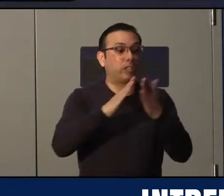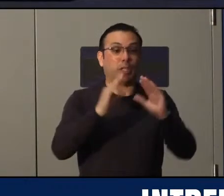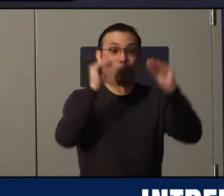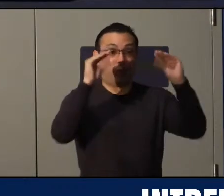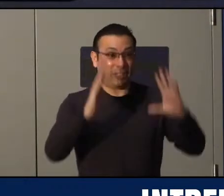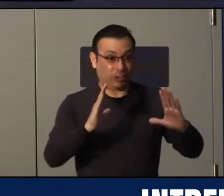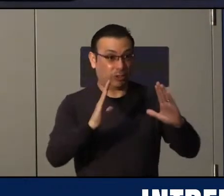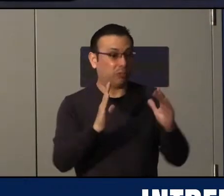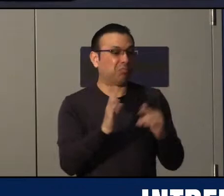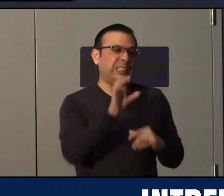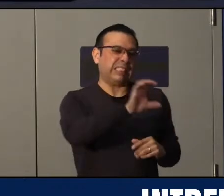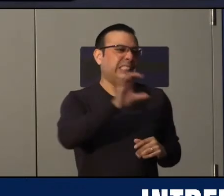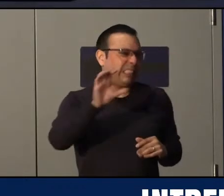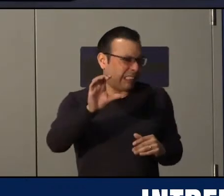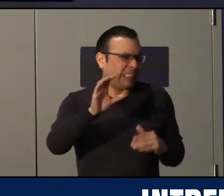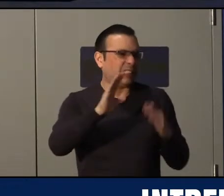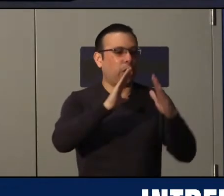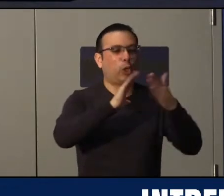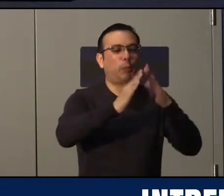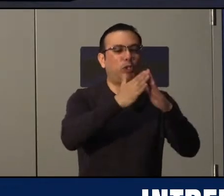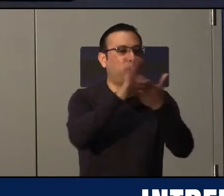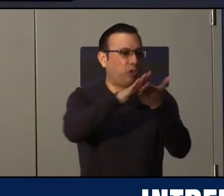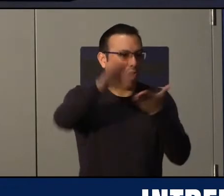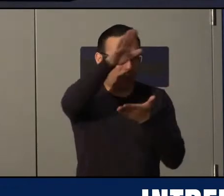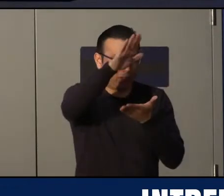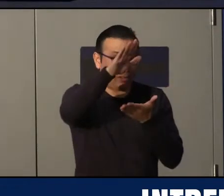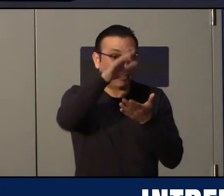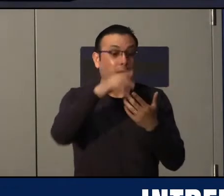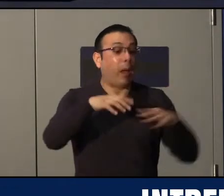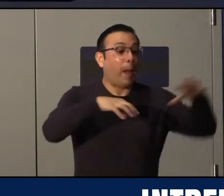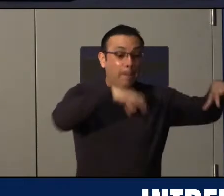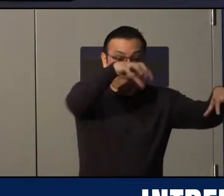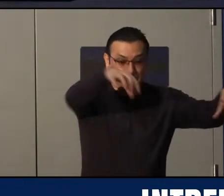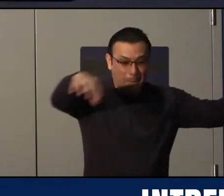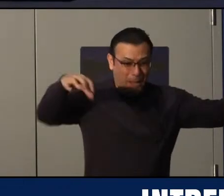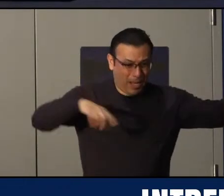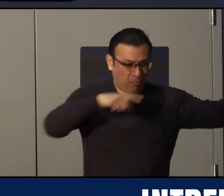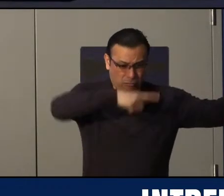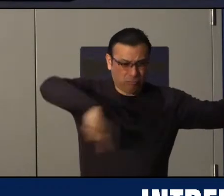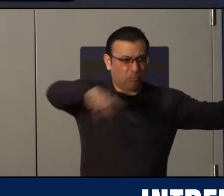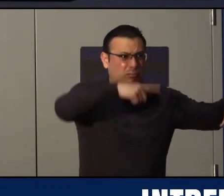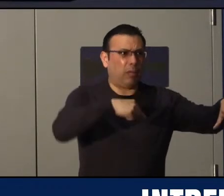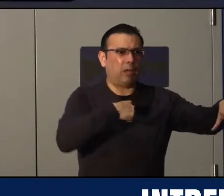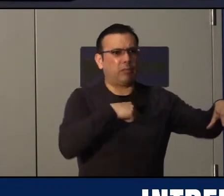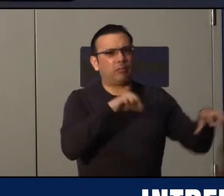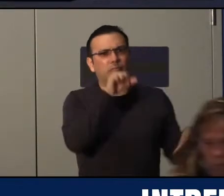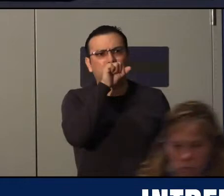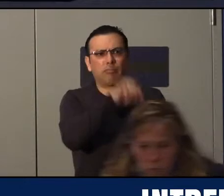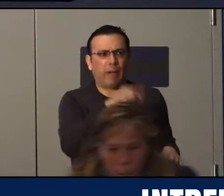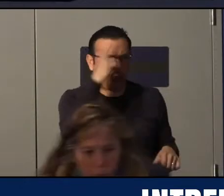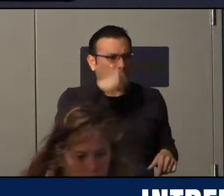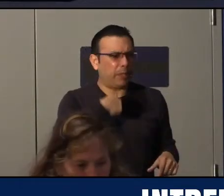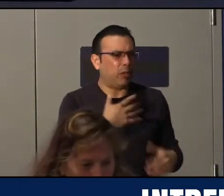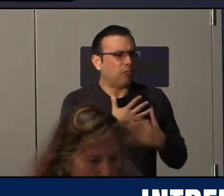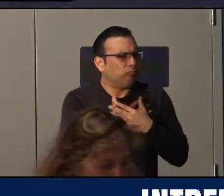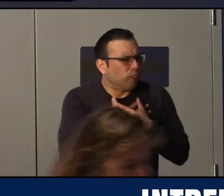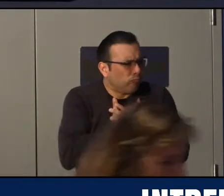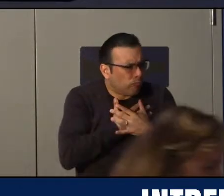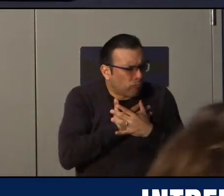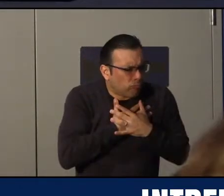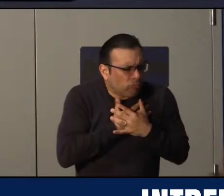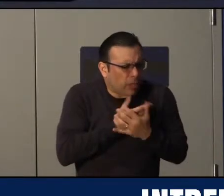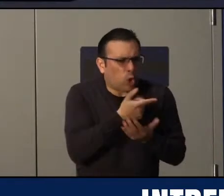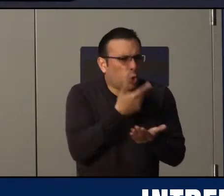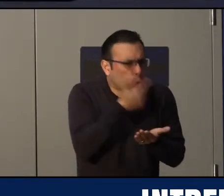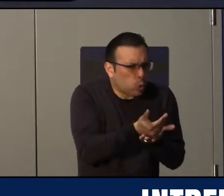college system is really near and dear to my heart and often gets overlooked for a lot of things. And so